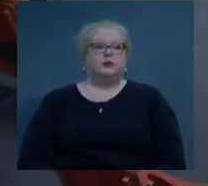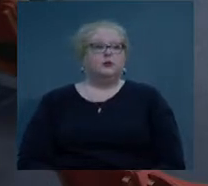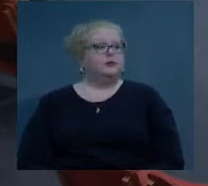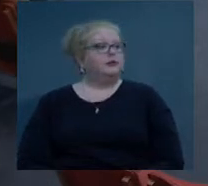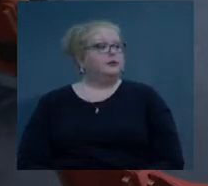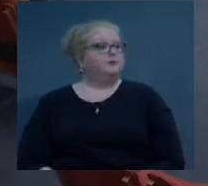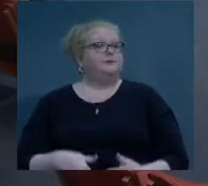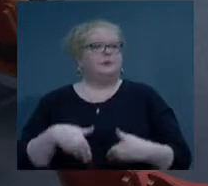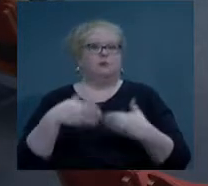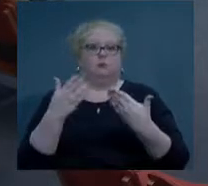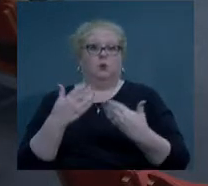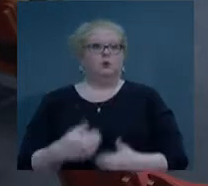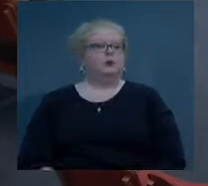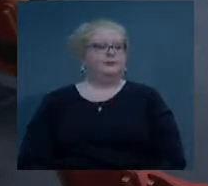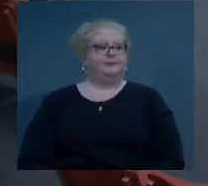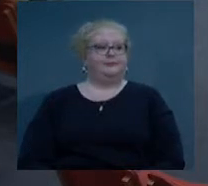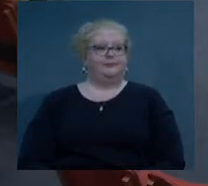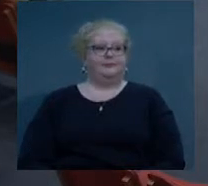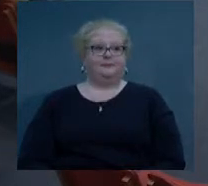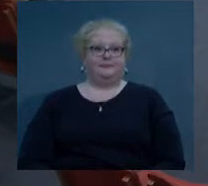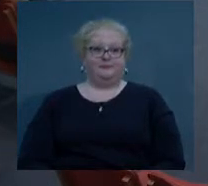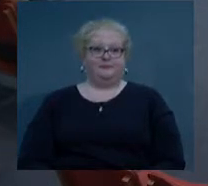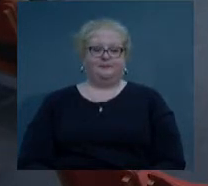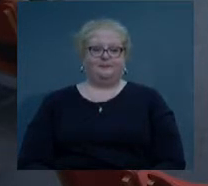Motion, please.